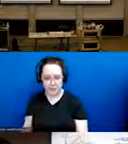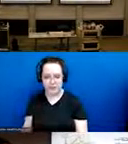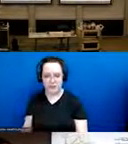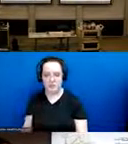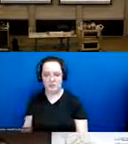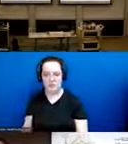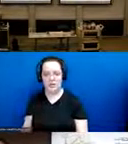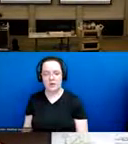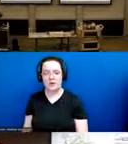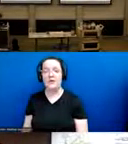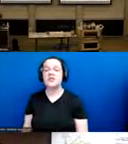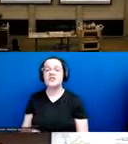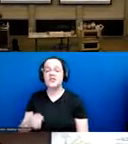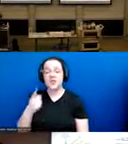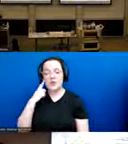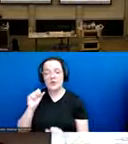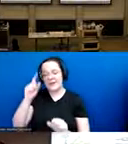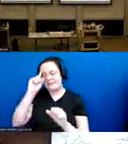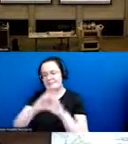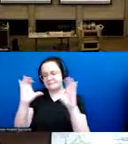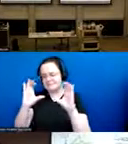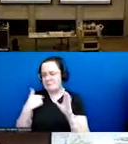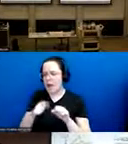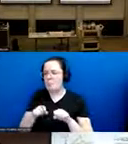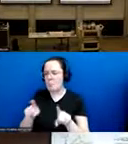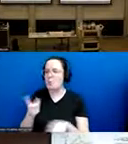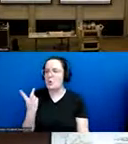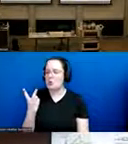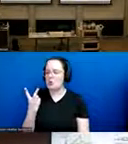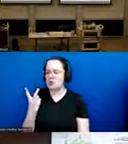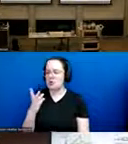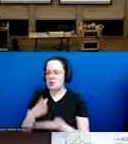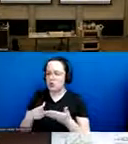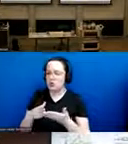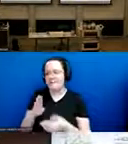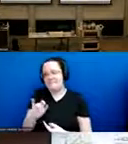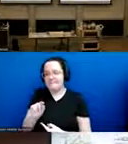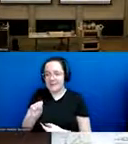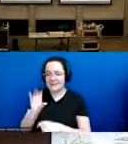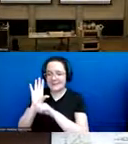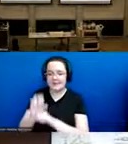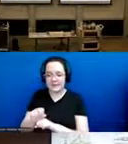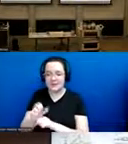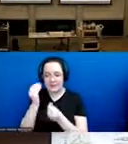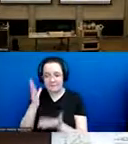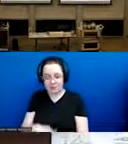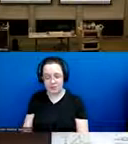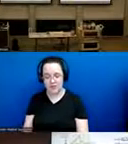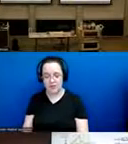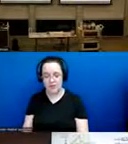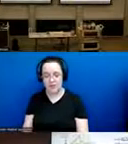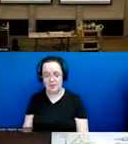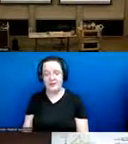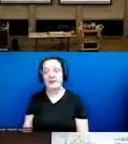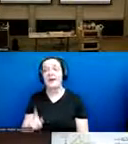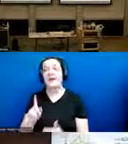you are actually teleporting 2 bits of classical information, right? Because you have alpha and beta. So then what you do, right? You got to write